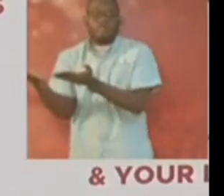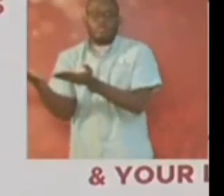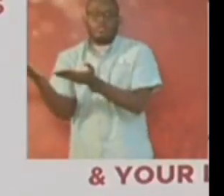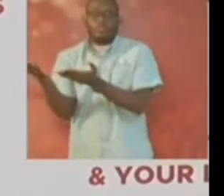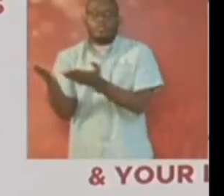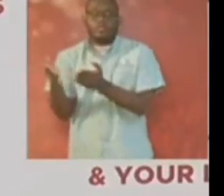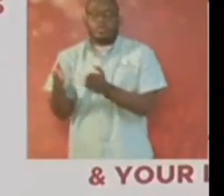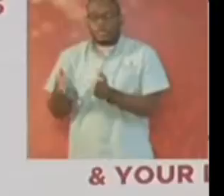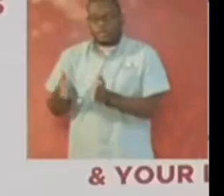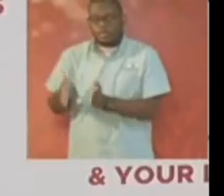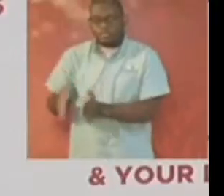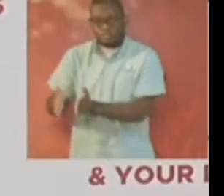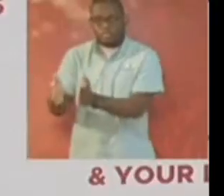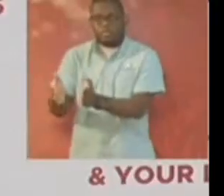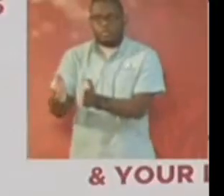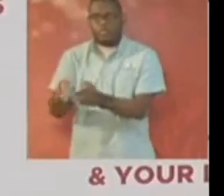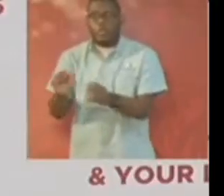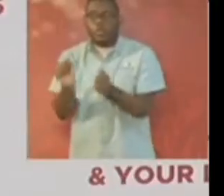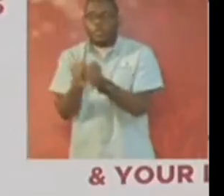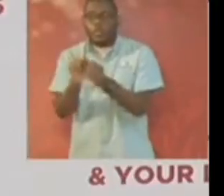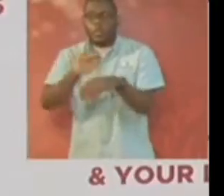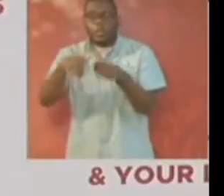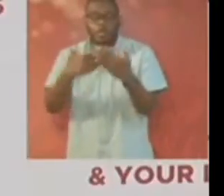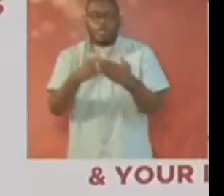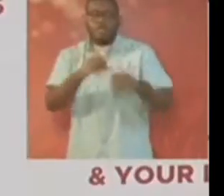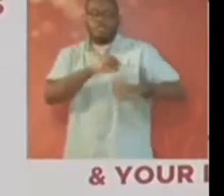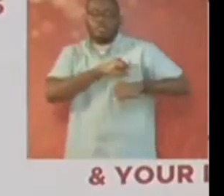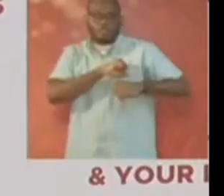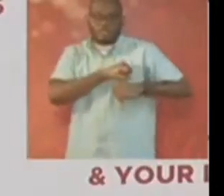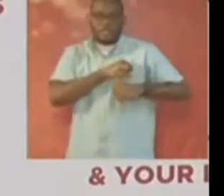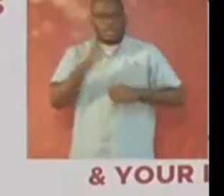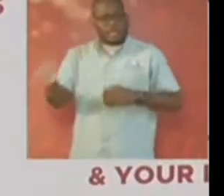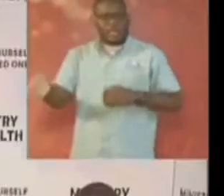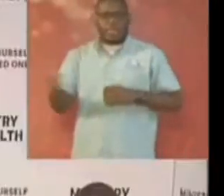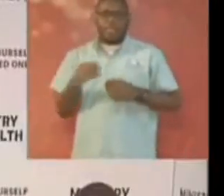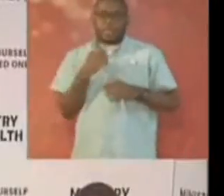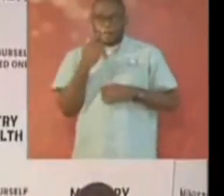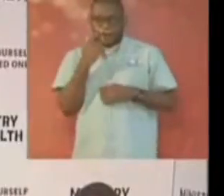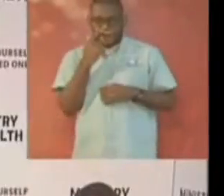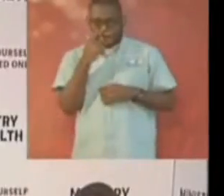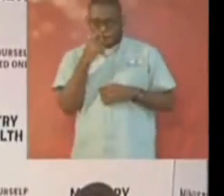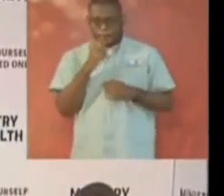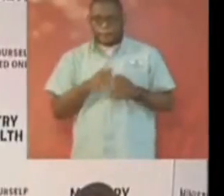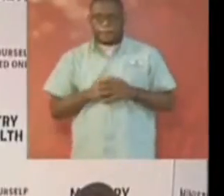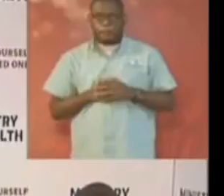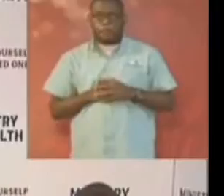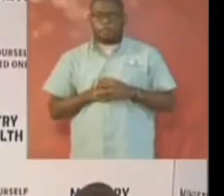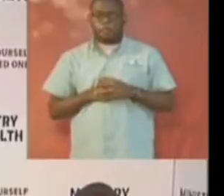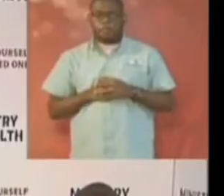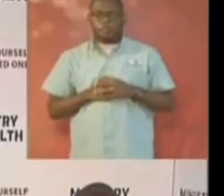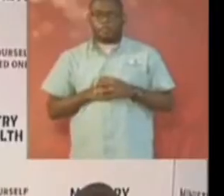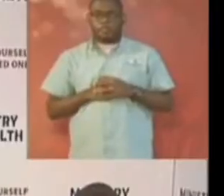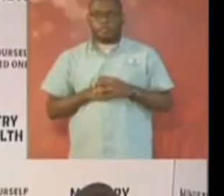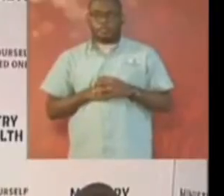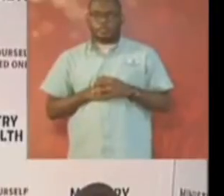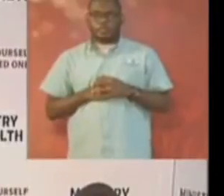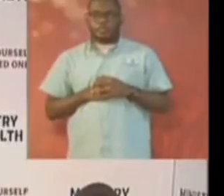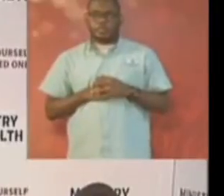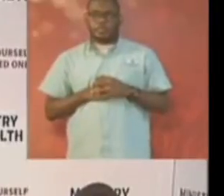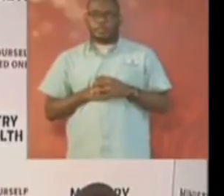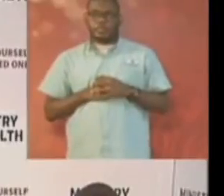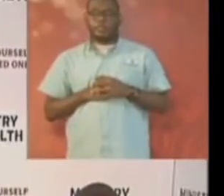Health with the necessary security measures. So thank you. Thank you very much. We will now go